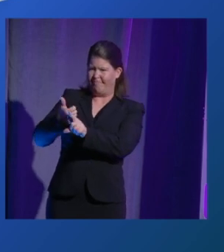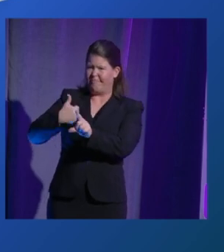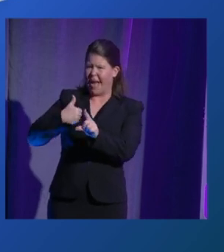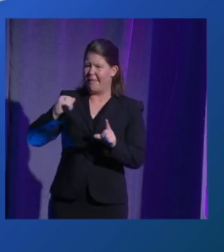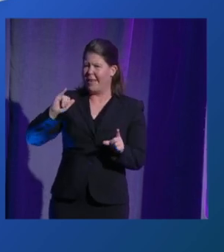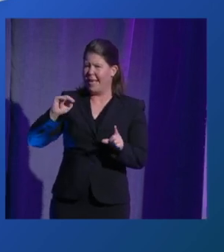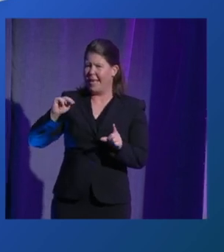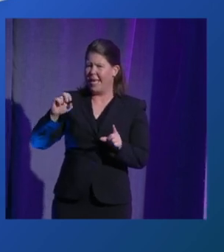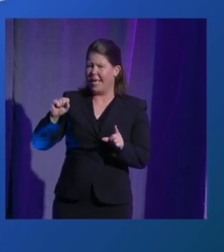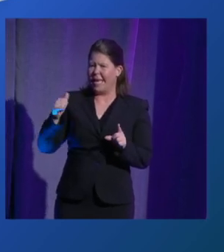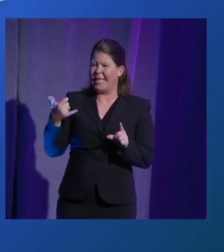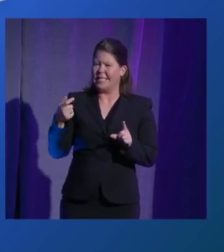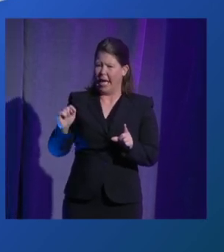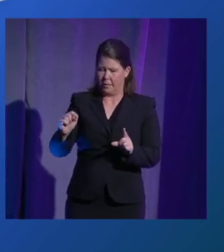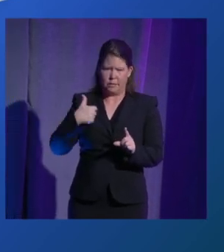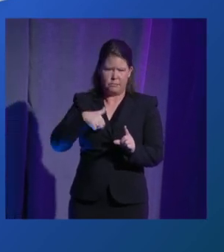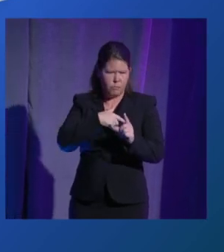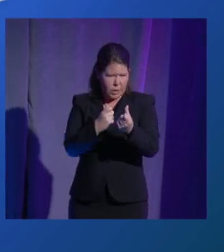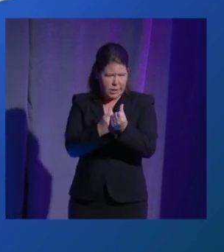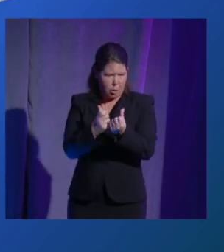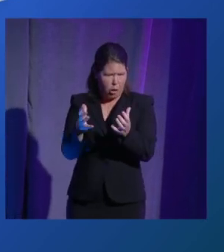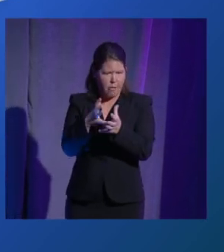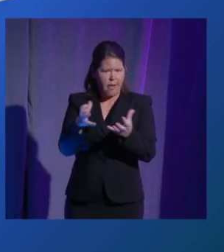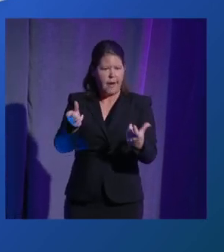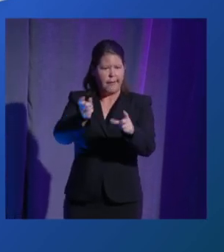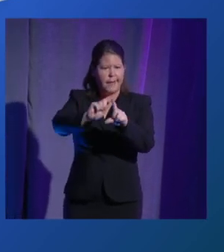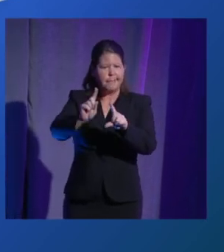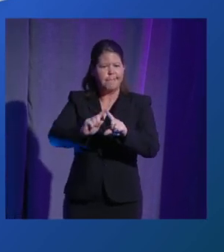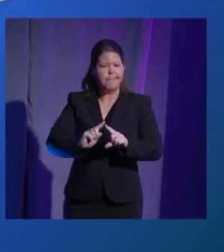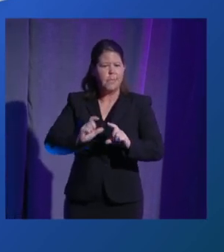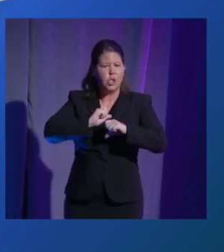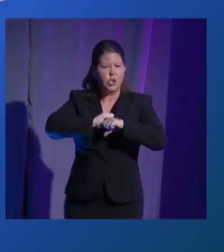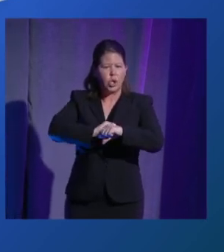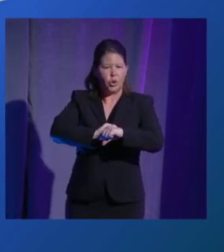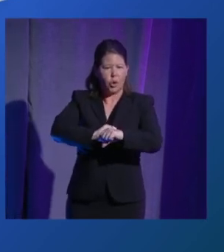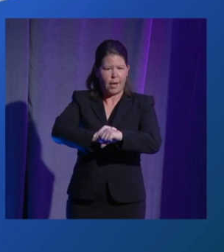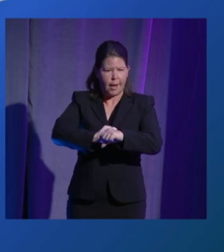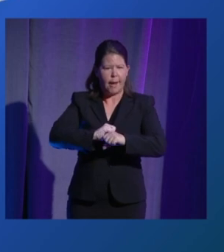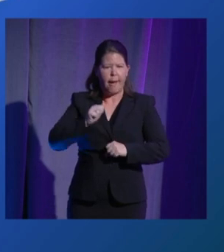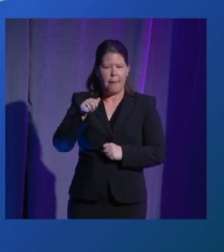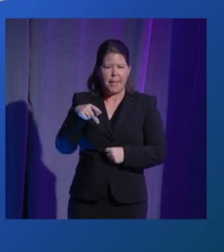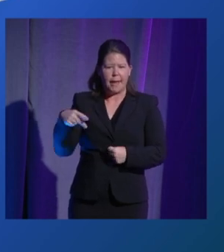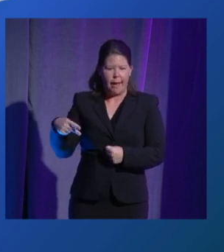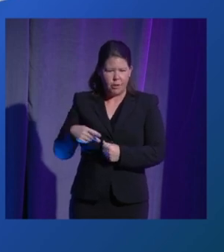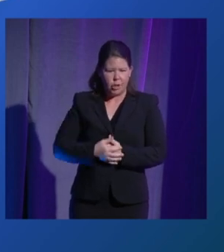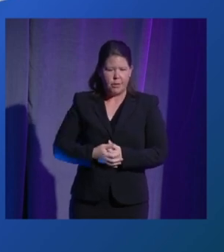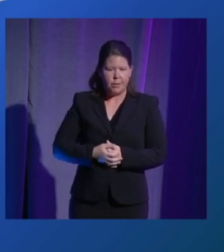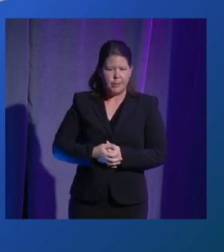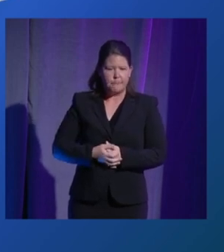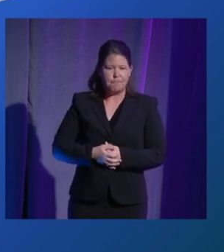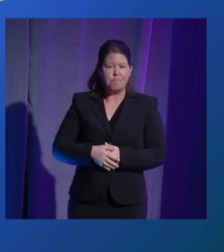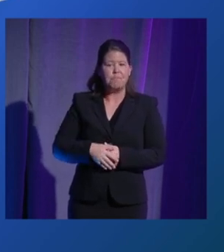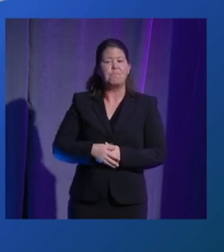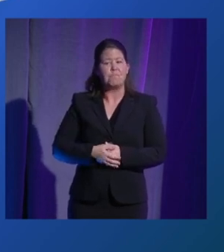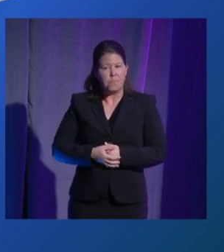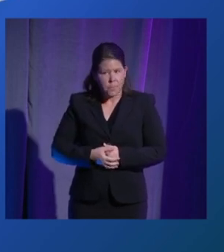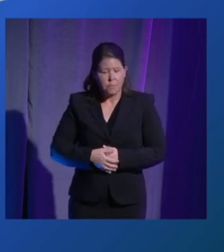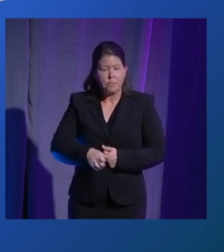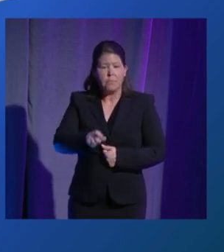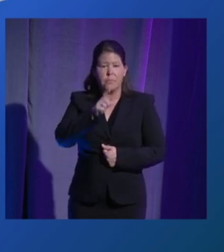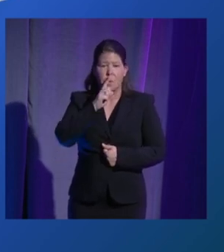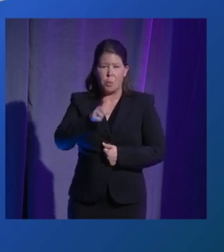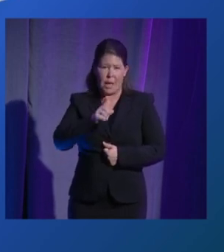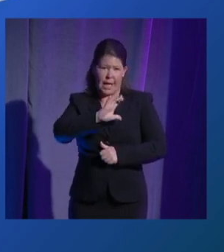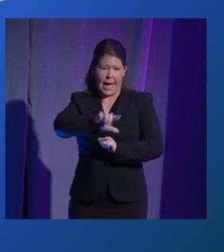lot of National Security applications what's behind uh what I like to say as the big motivation behind what we